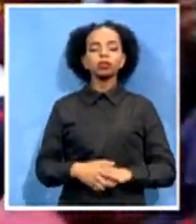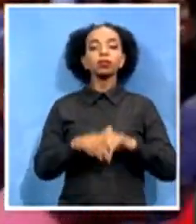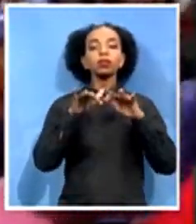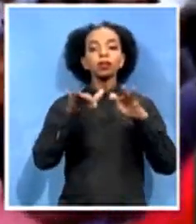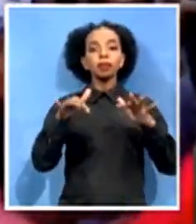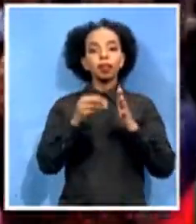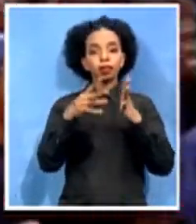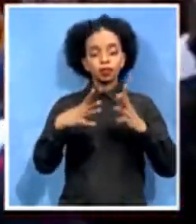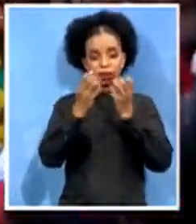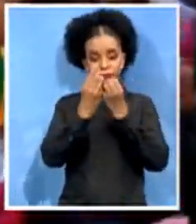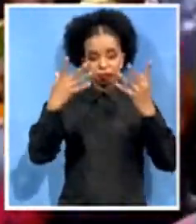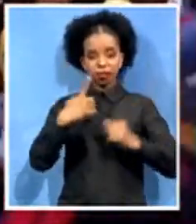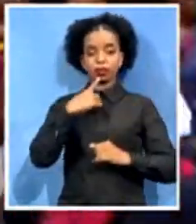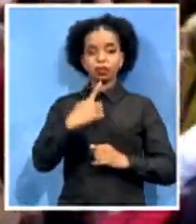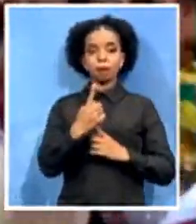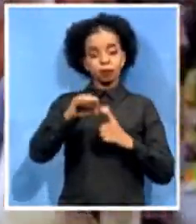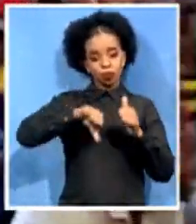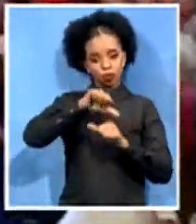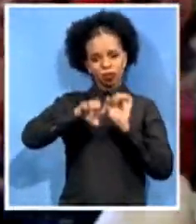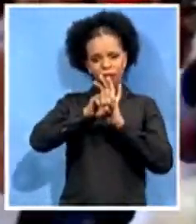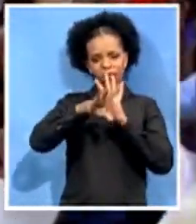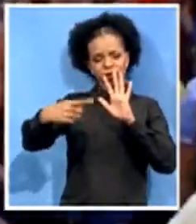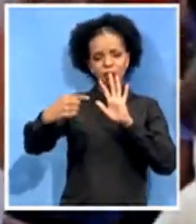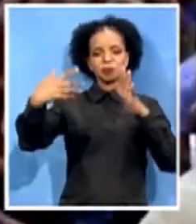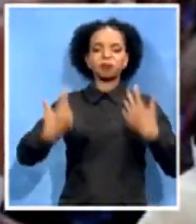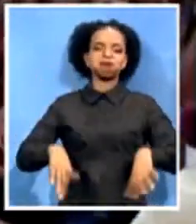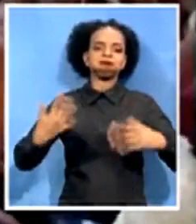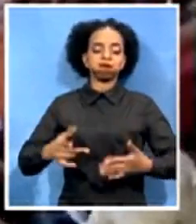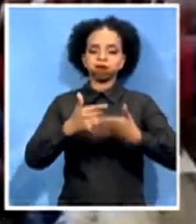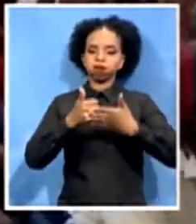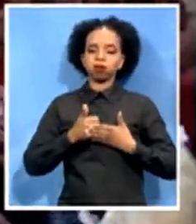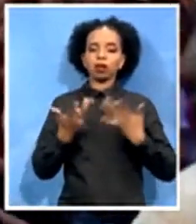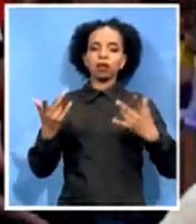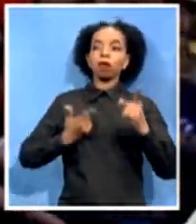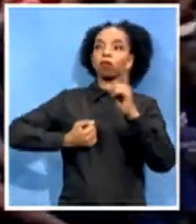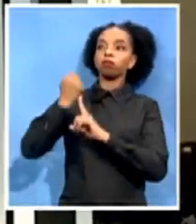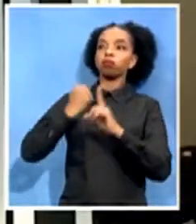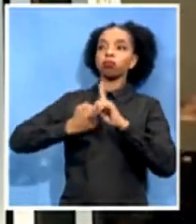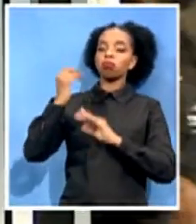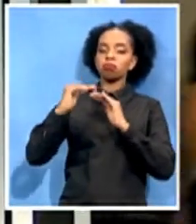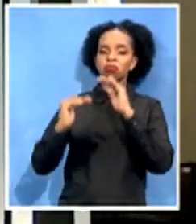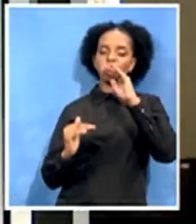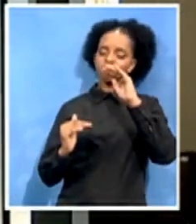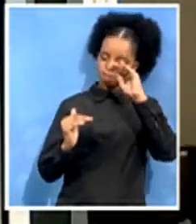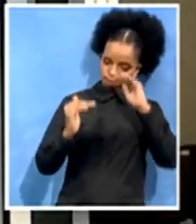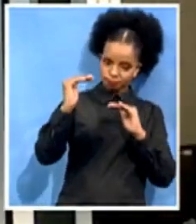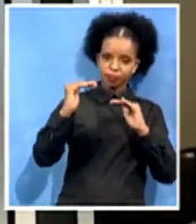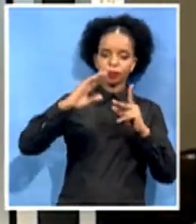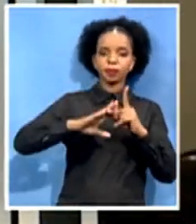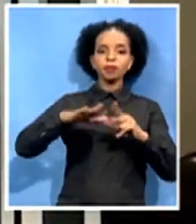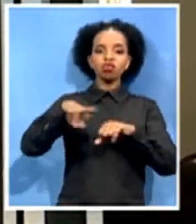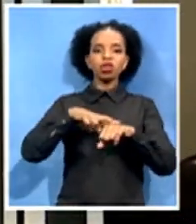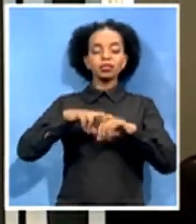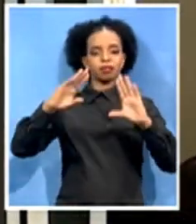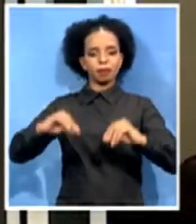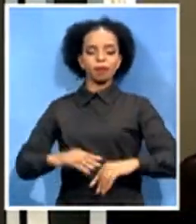strong platform to help fight racism and inequality. With regards to hashtag Zimbabwe Lives Matters,